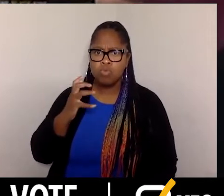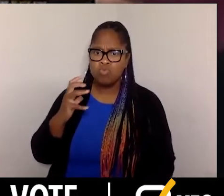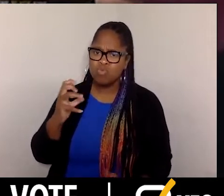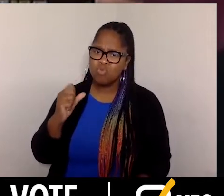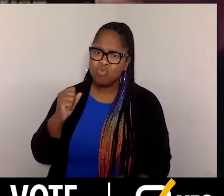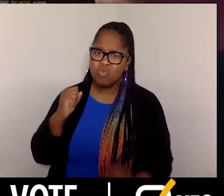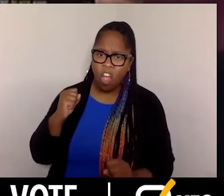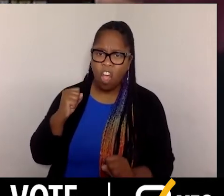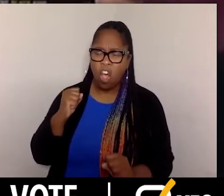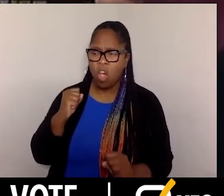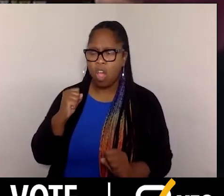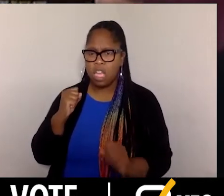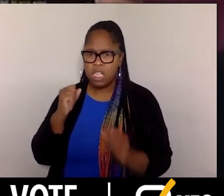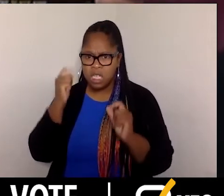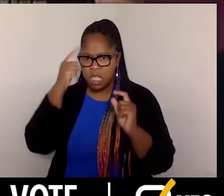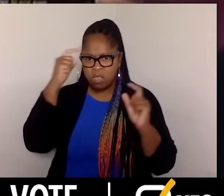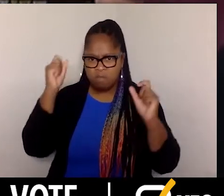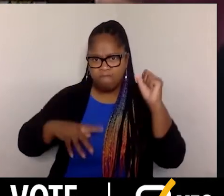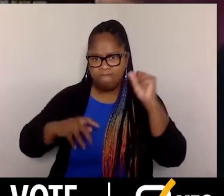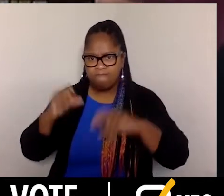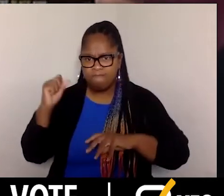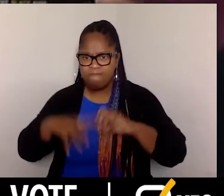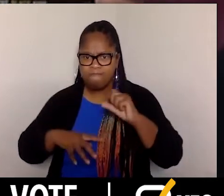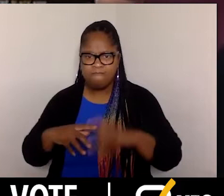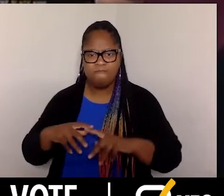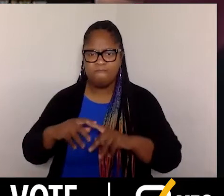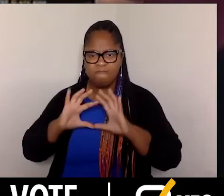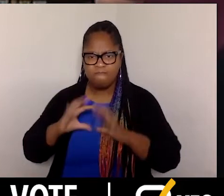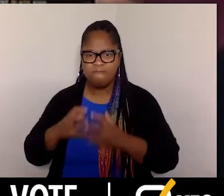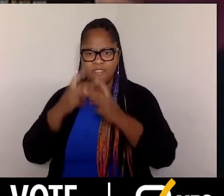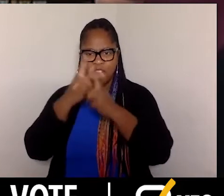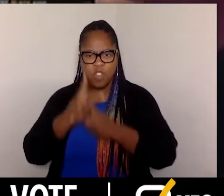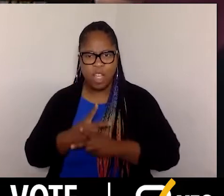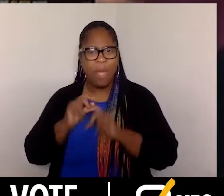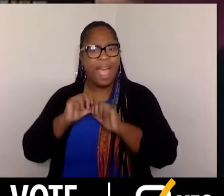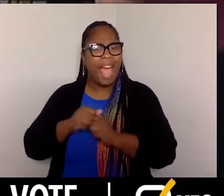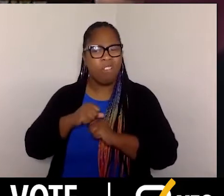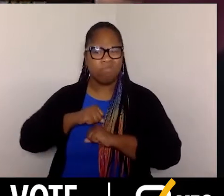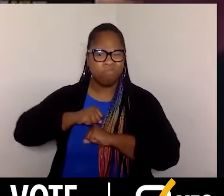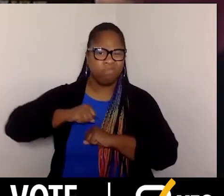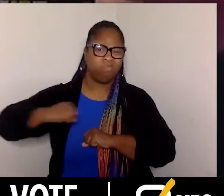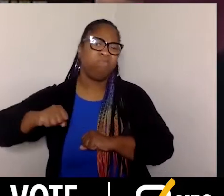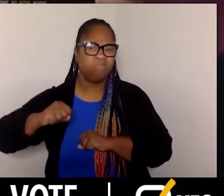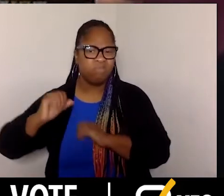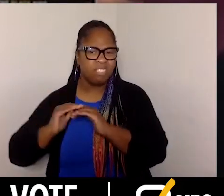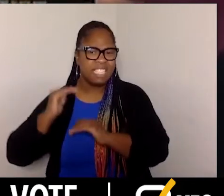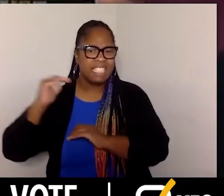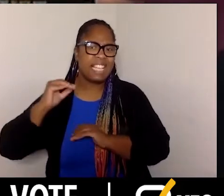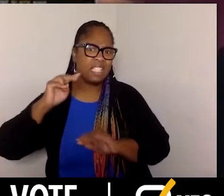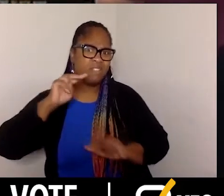up with ways to push against excessive observations by the administration.